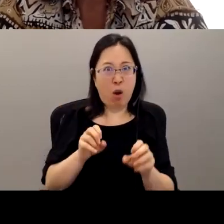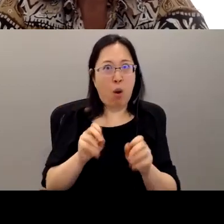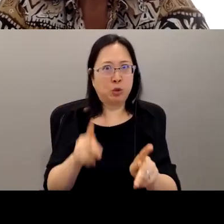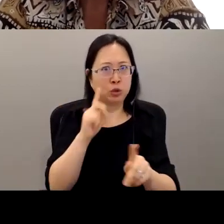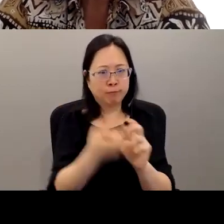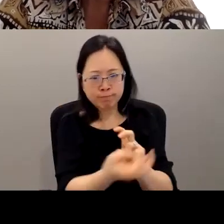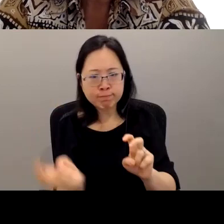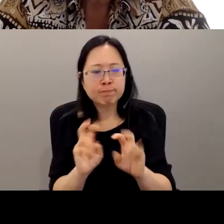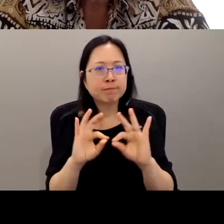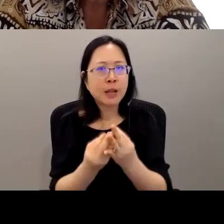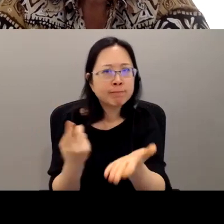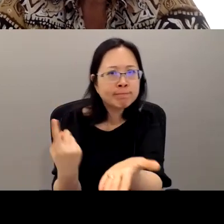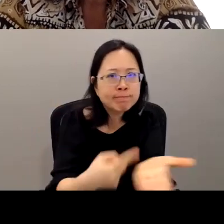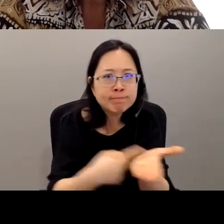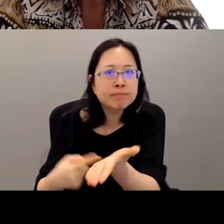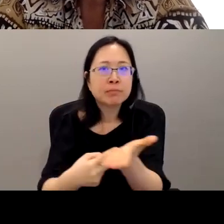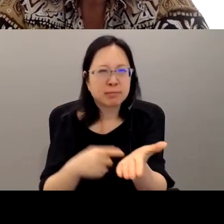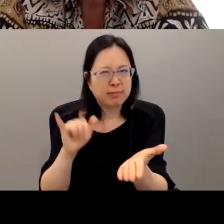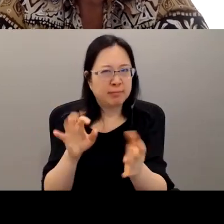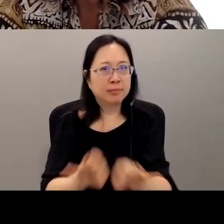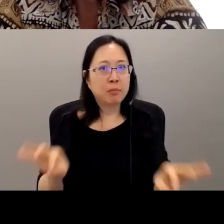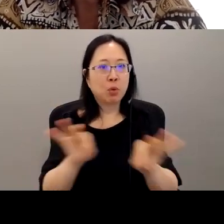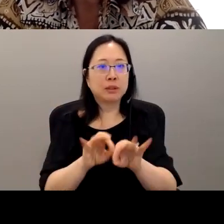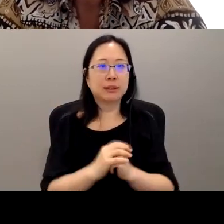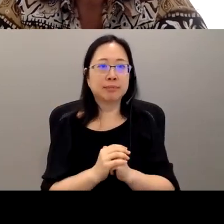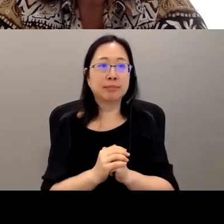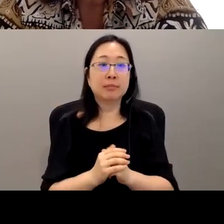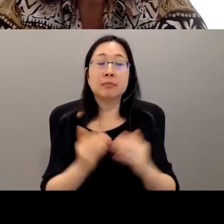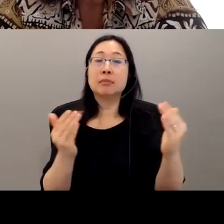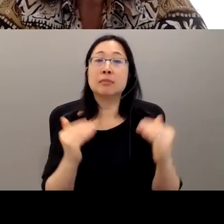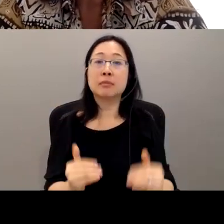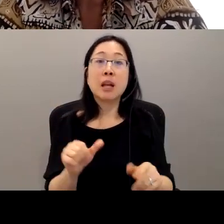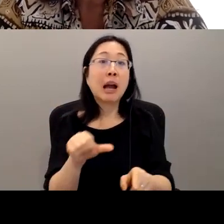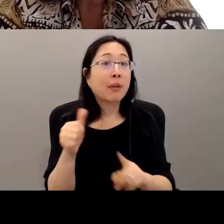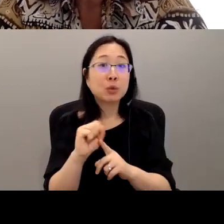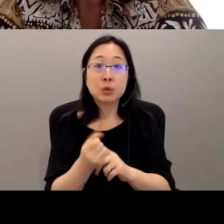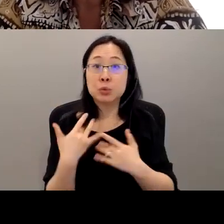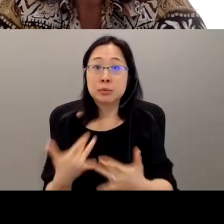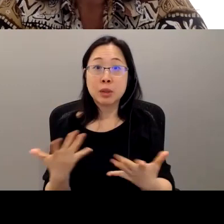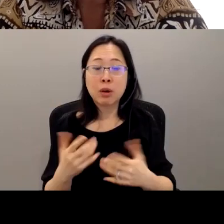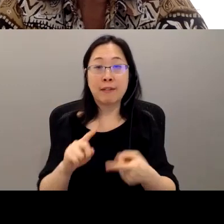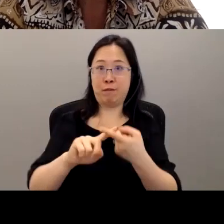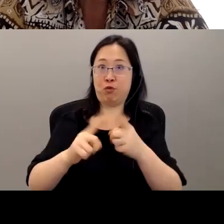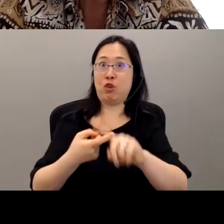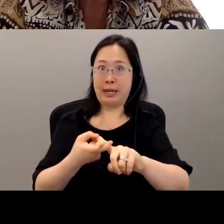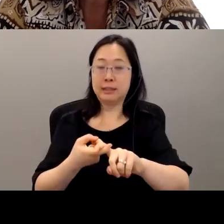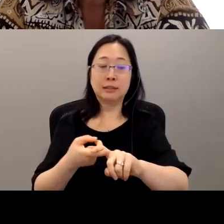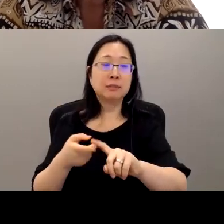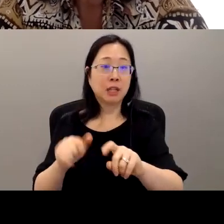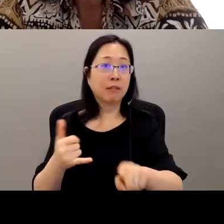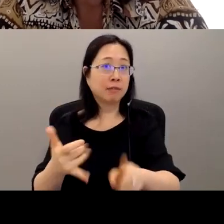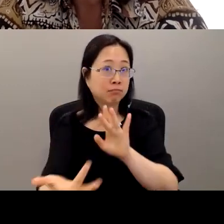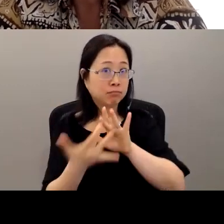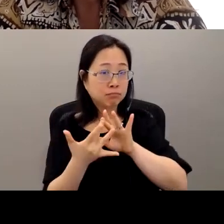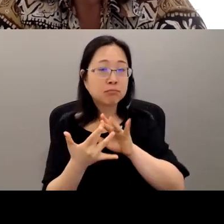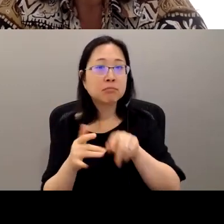important. So a friend can call in as well and talk about what they have observed